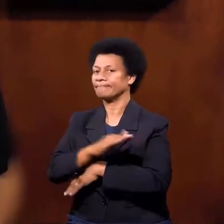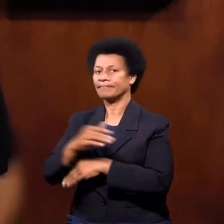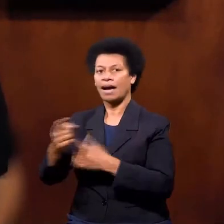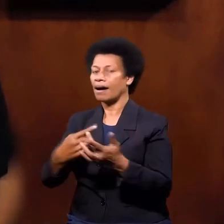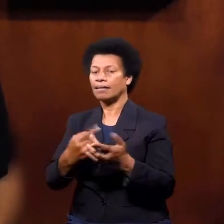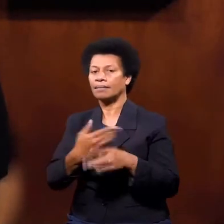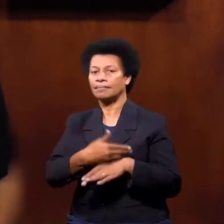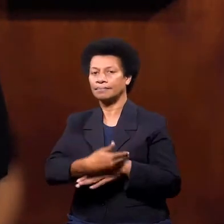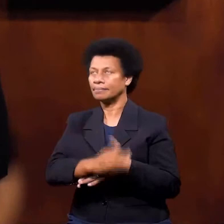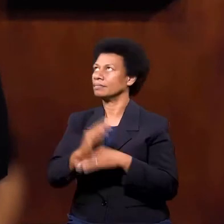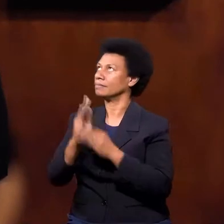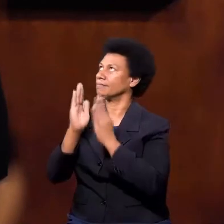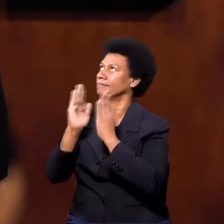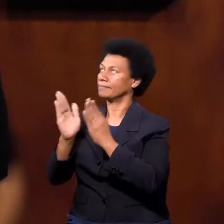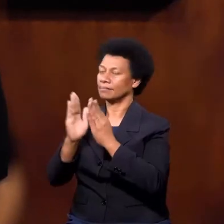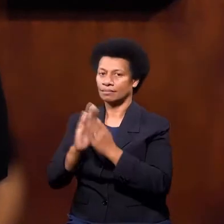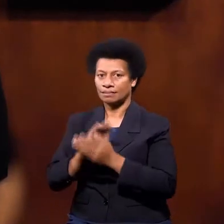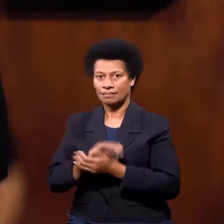particular adjective.